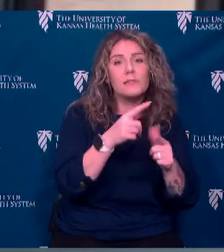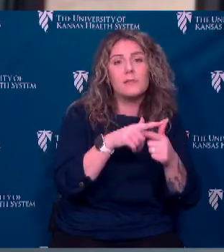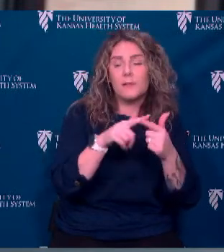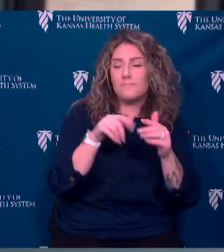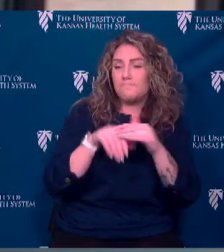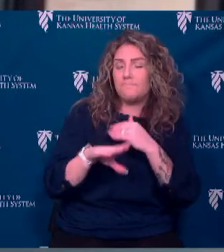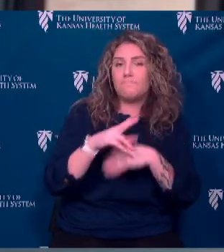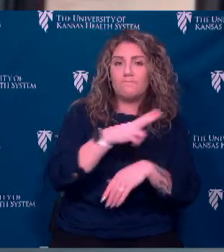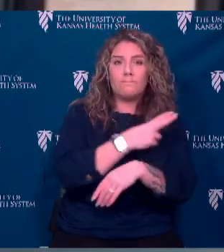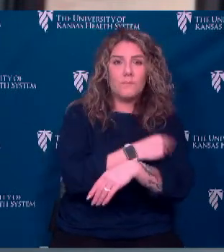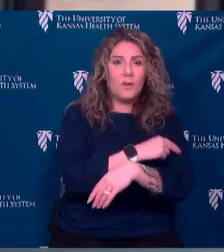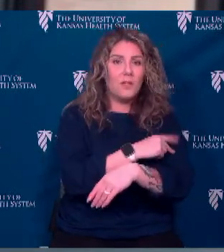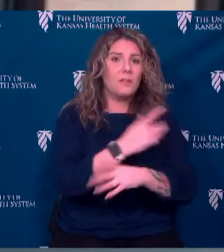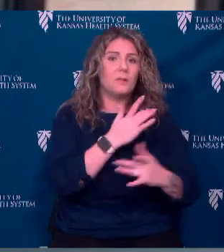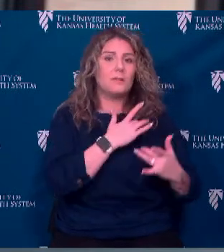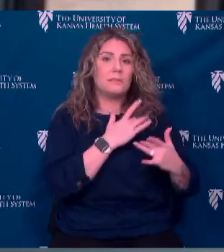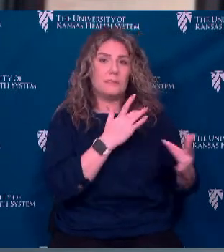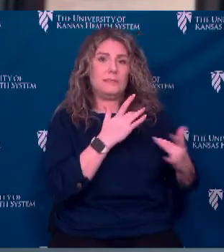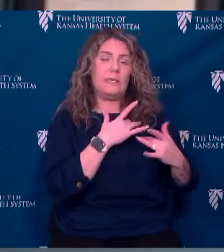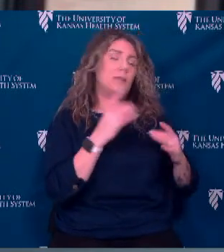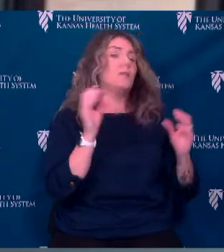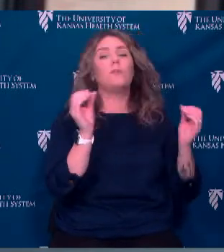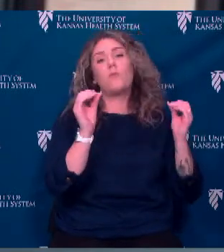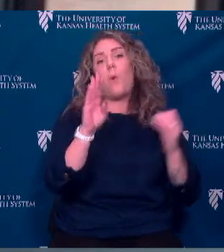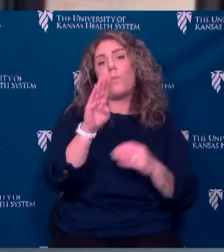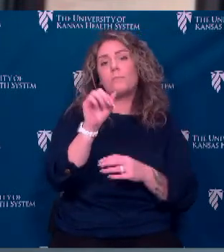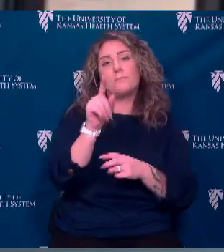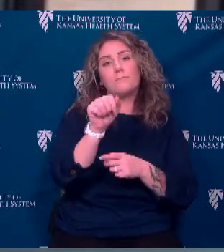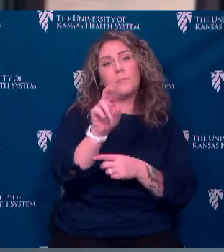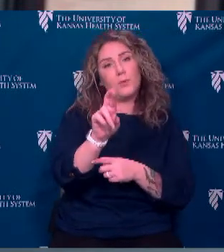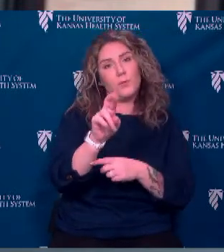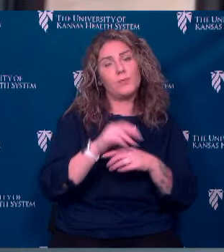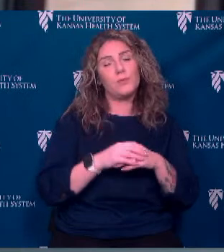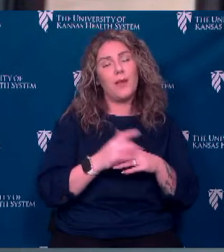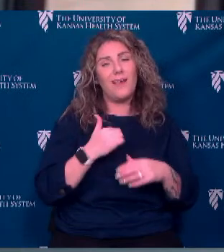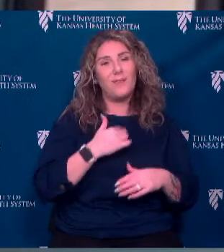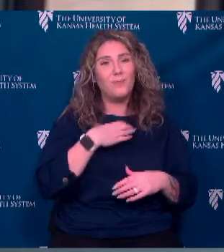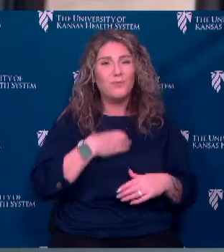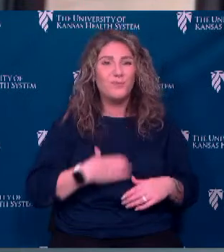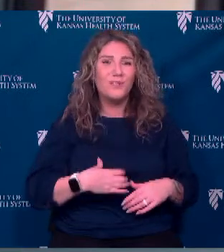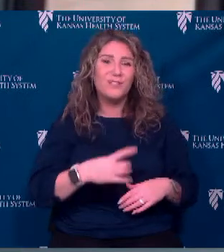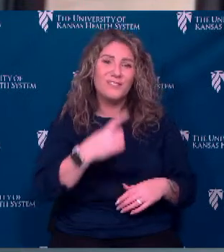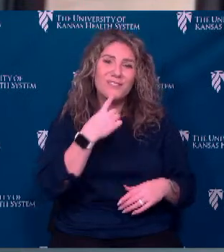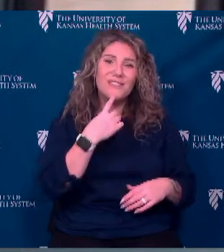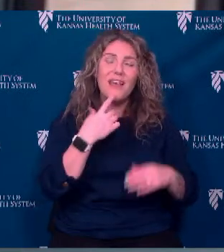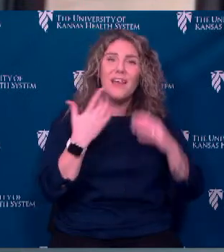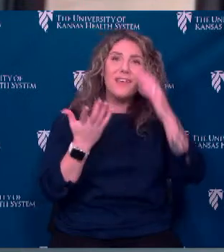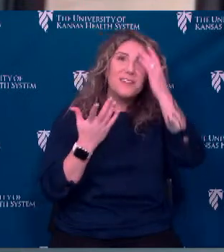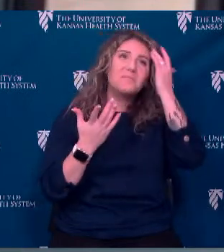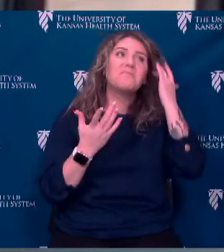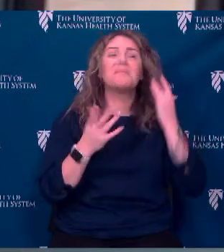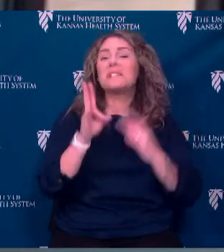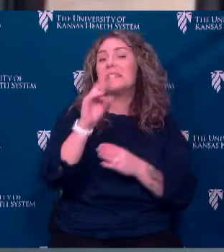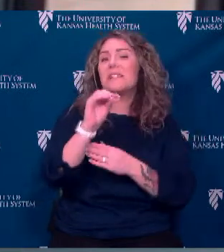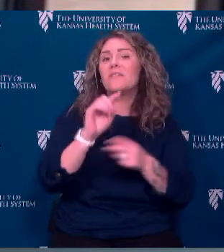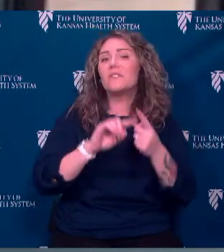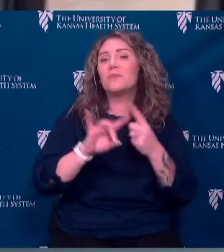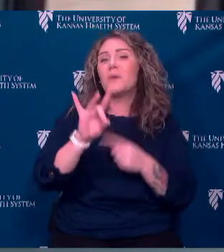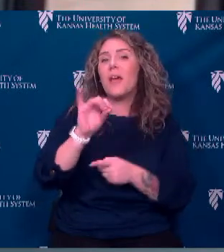hospitalized, they tend to not have that booster. So I wish I could say that it was 70 or 80%